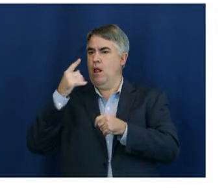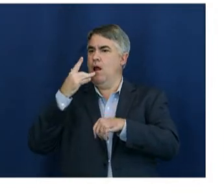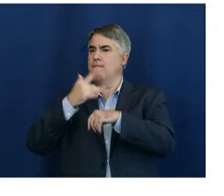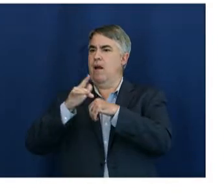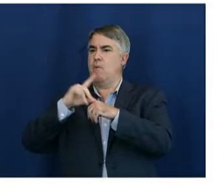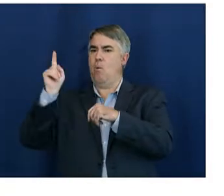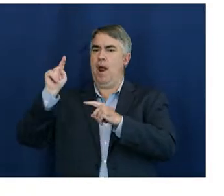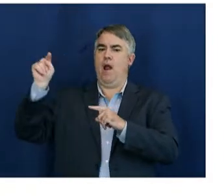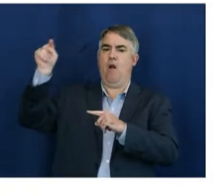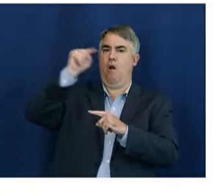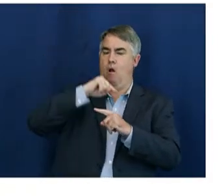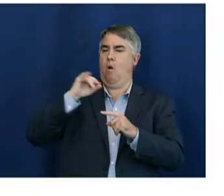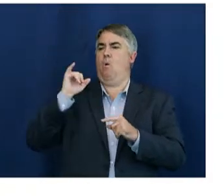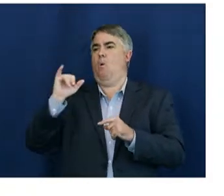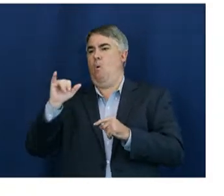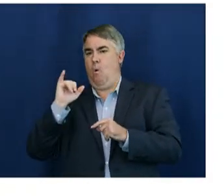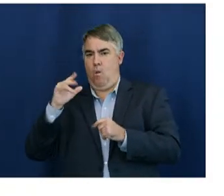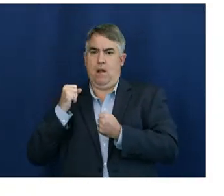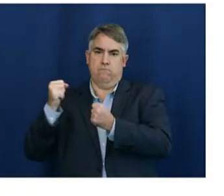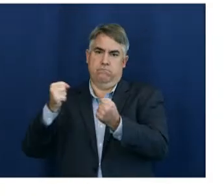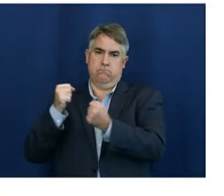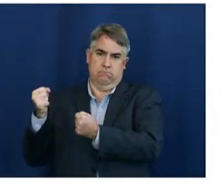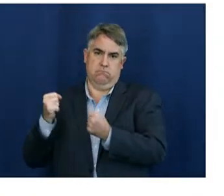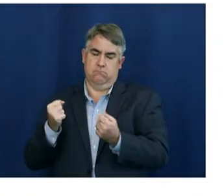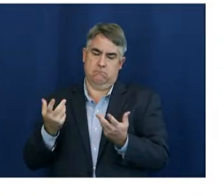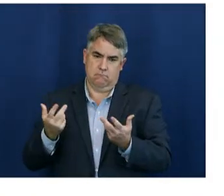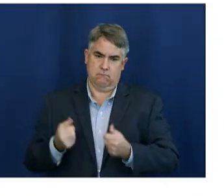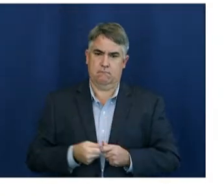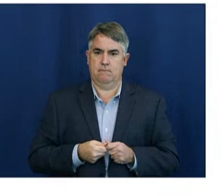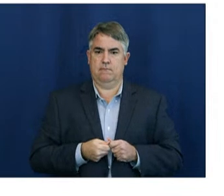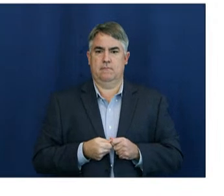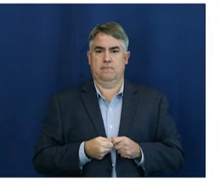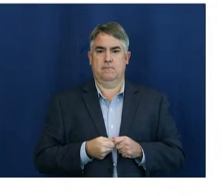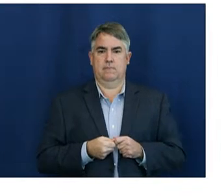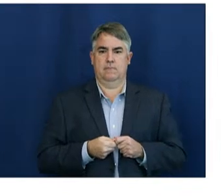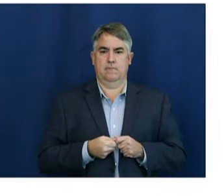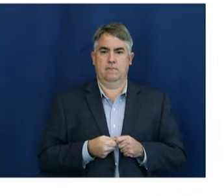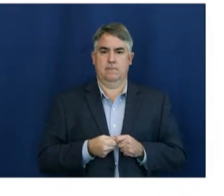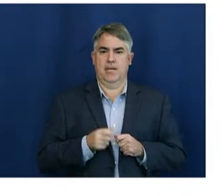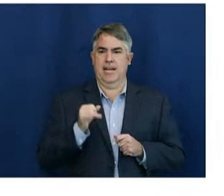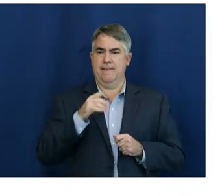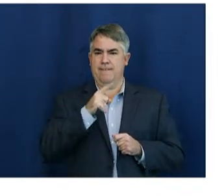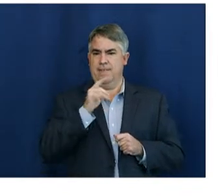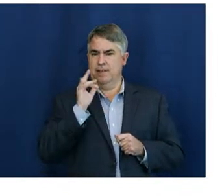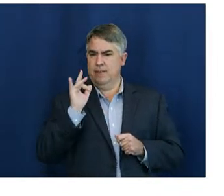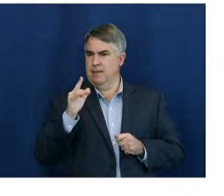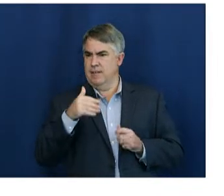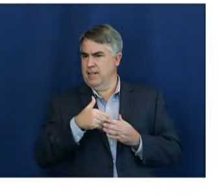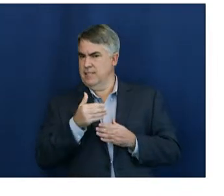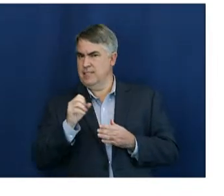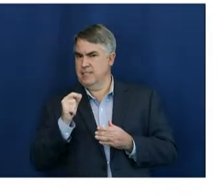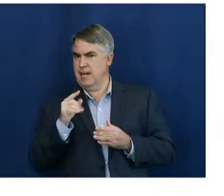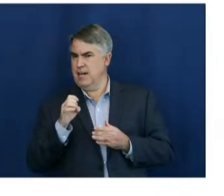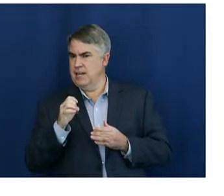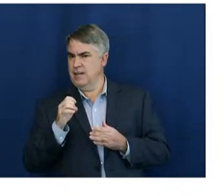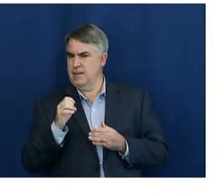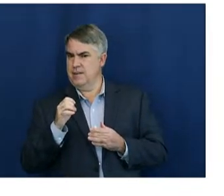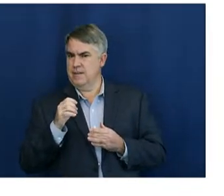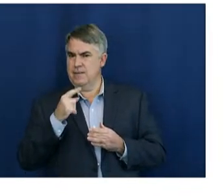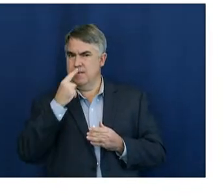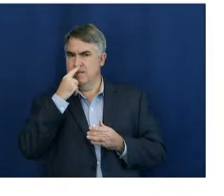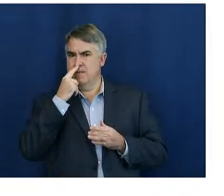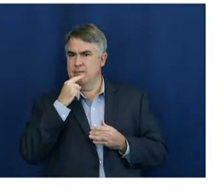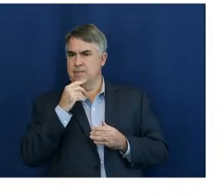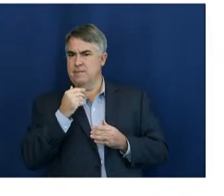list of sites that are open. In this case, you see Sunday. I think you're going to put the vaccine chart that has the